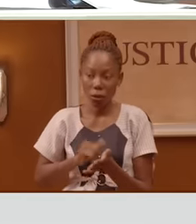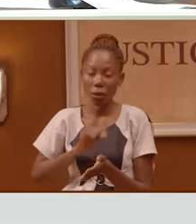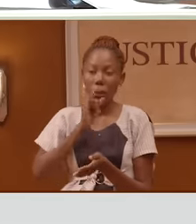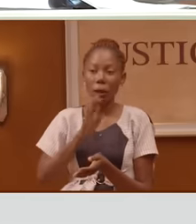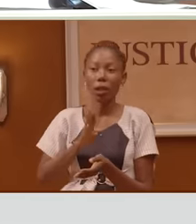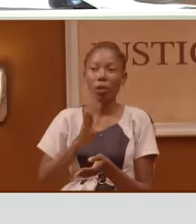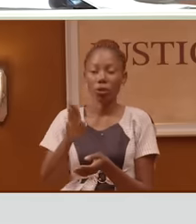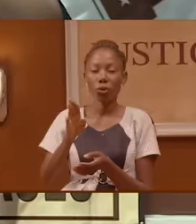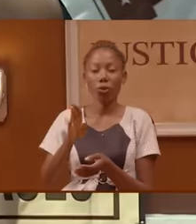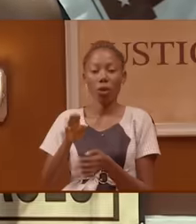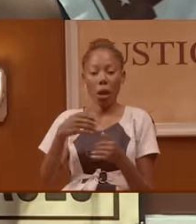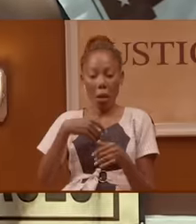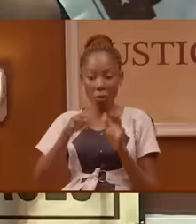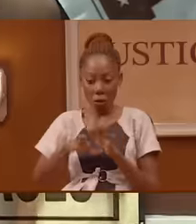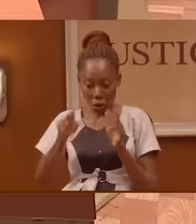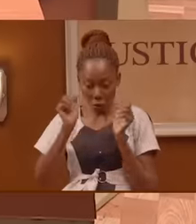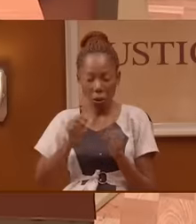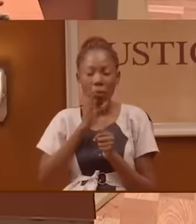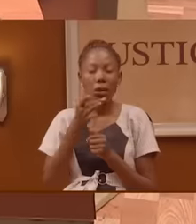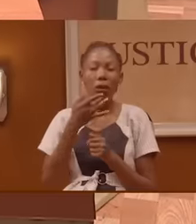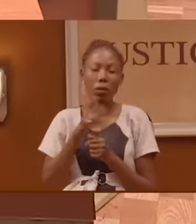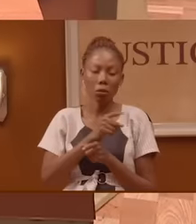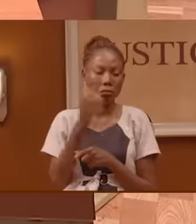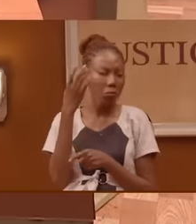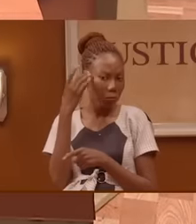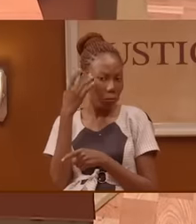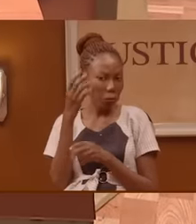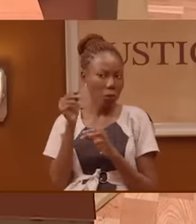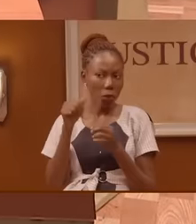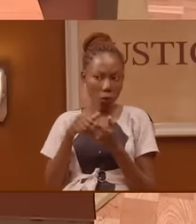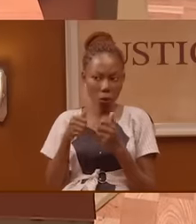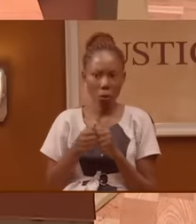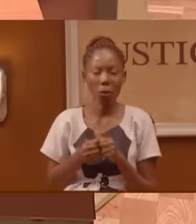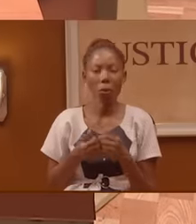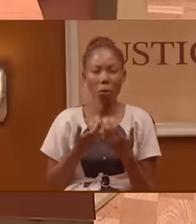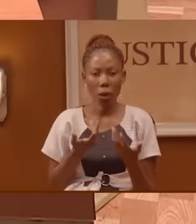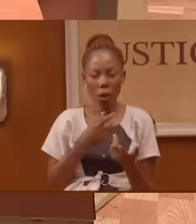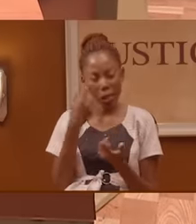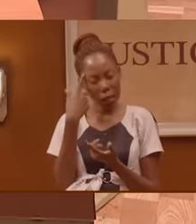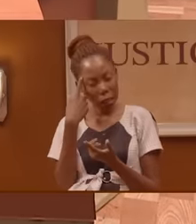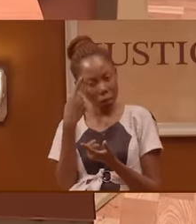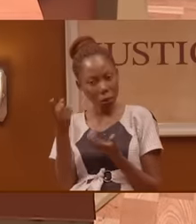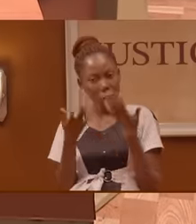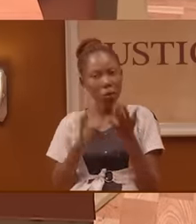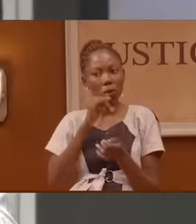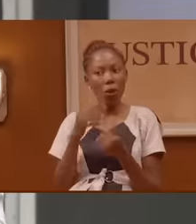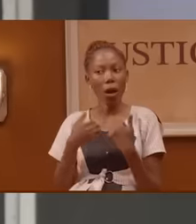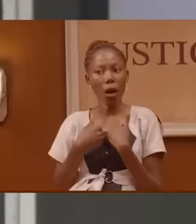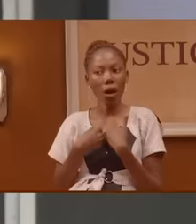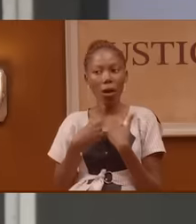really lucky and all of that. So he heard all of that. So you are saying, so you might not have a child again. I said, well,